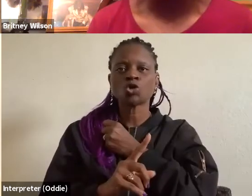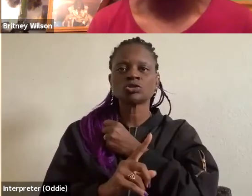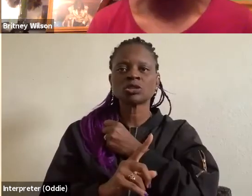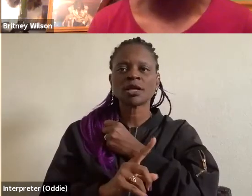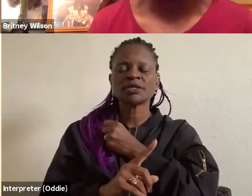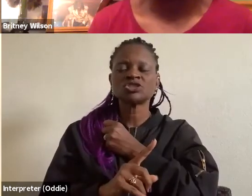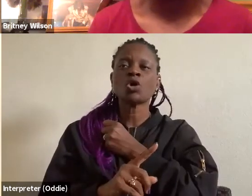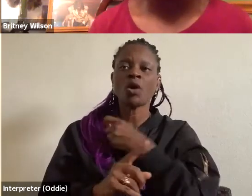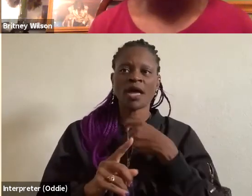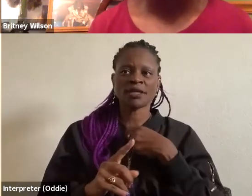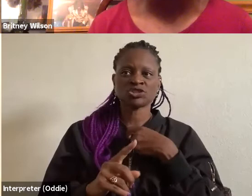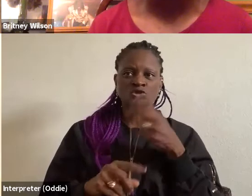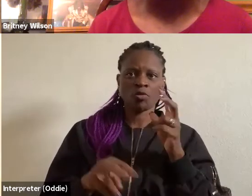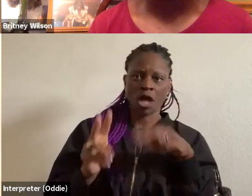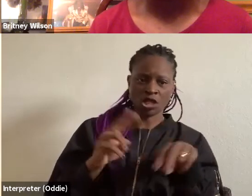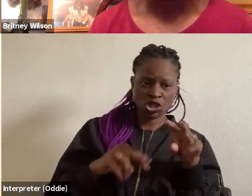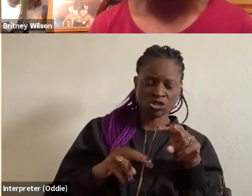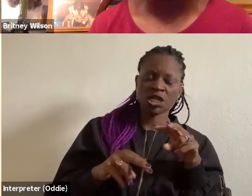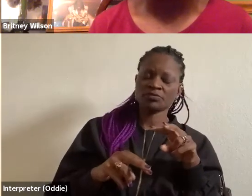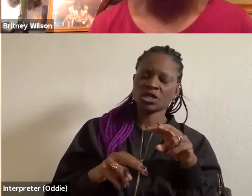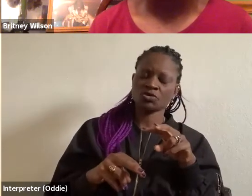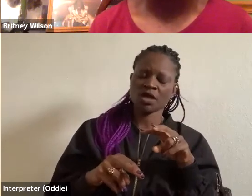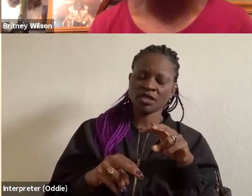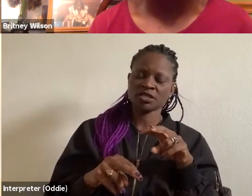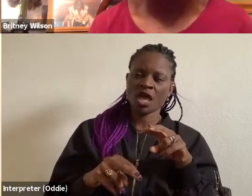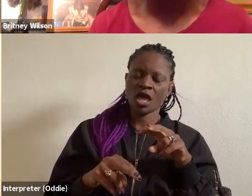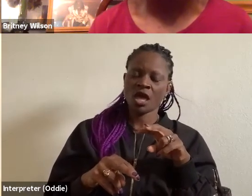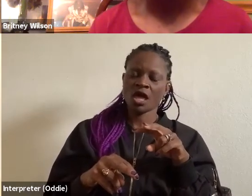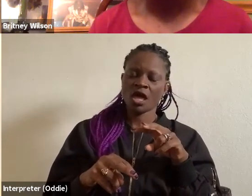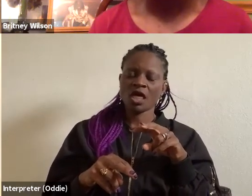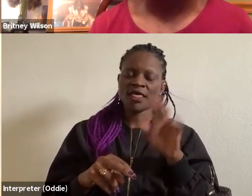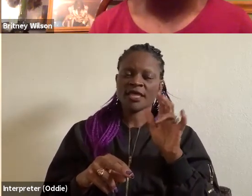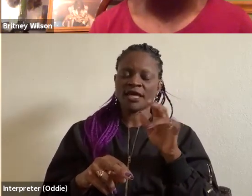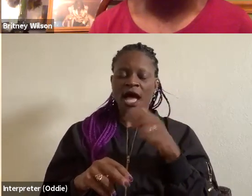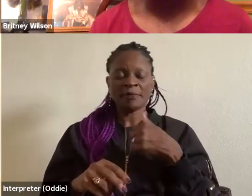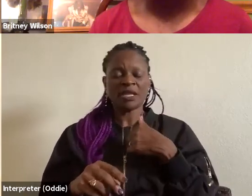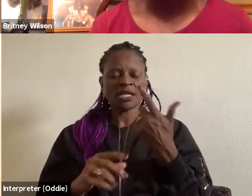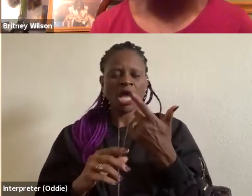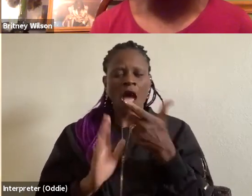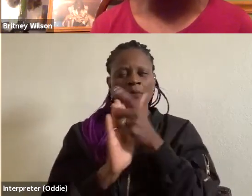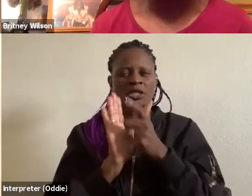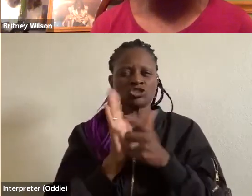of sexual assault. I'm an attorney, and so part of me knew that, but I think